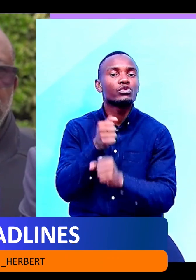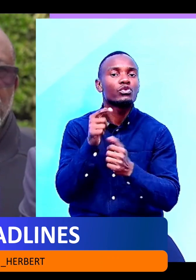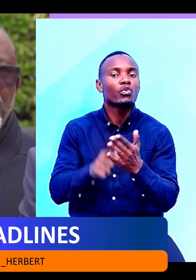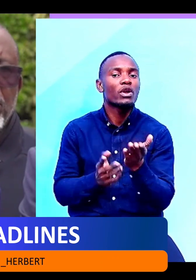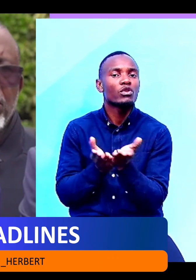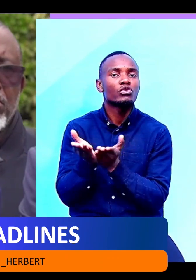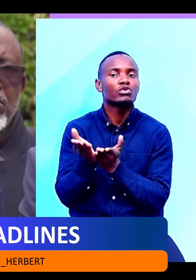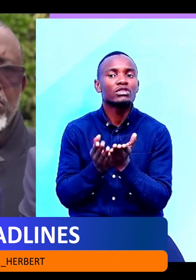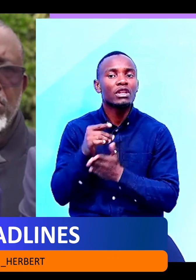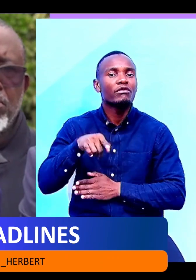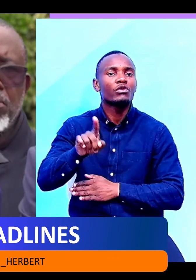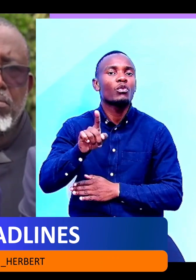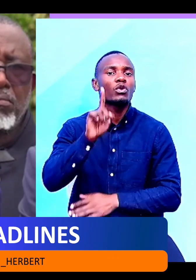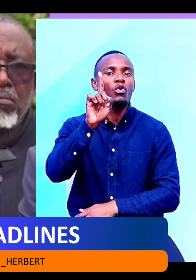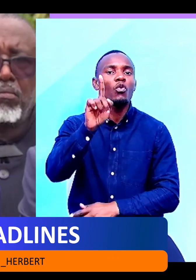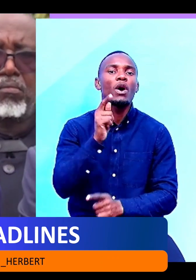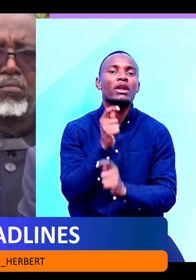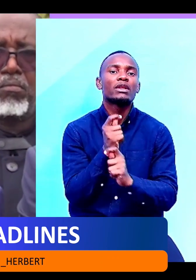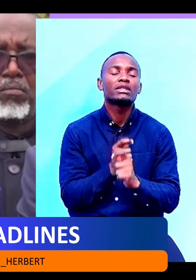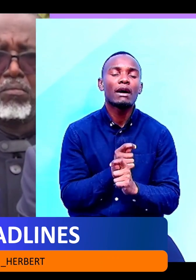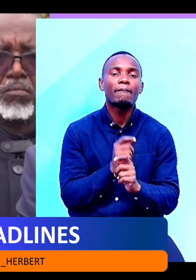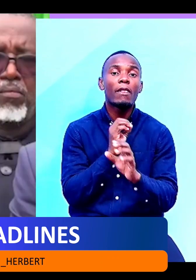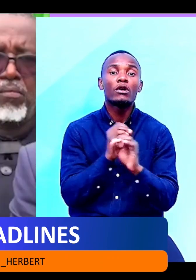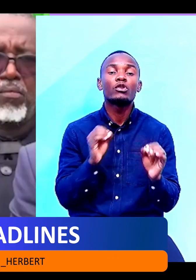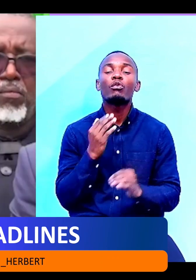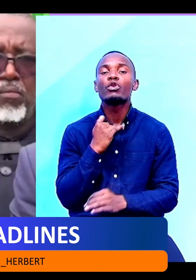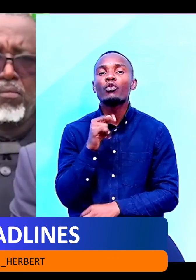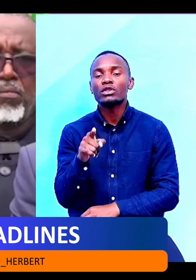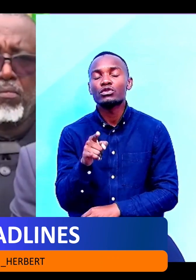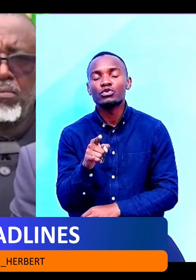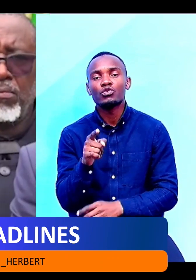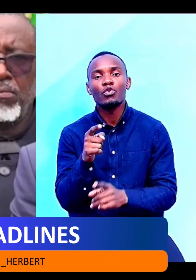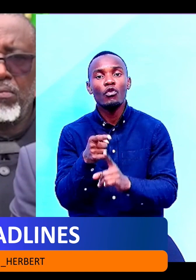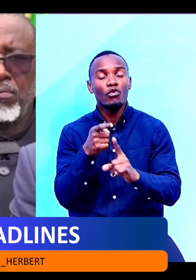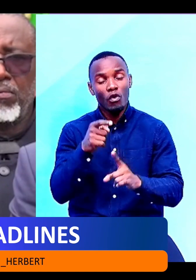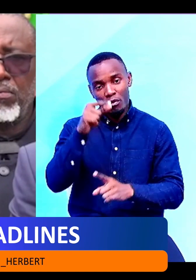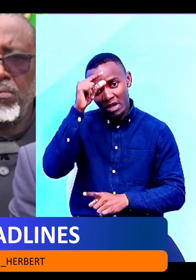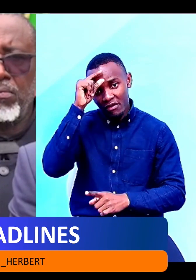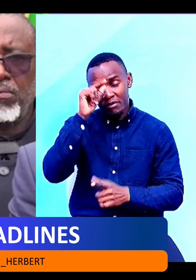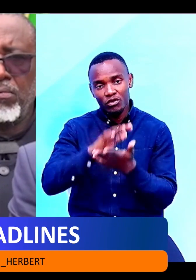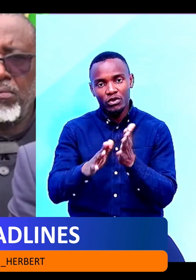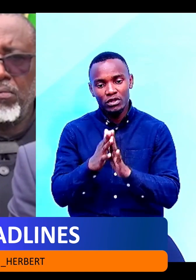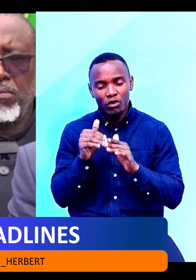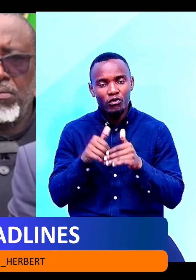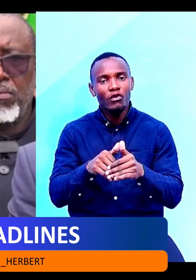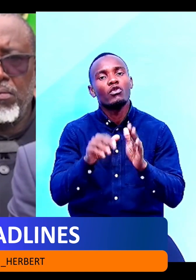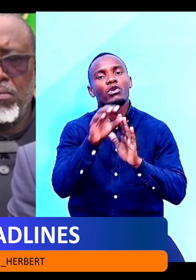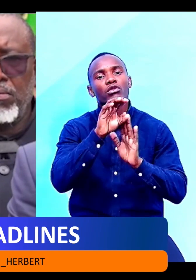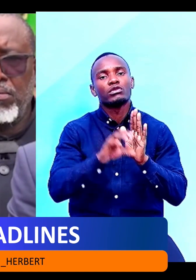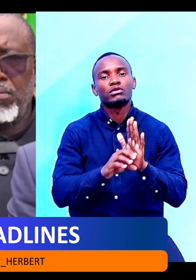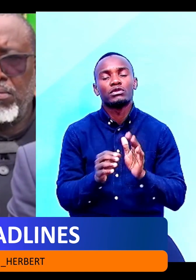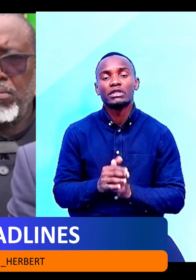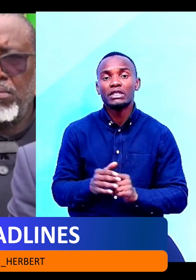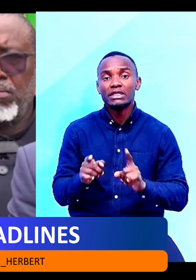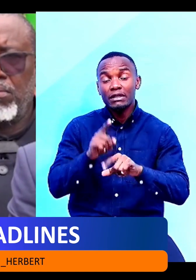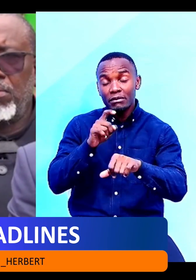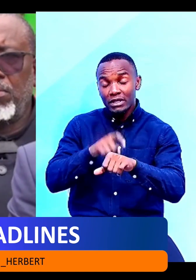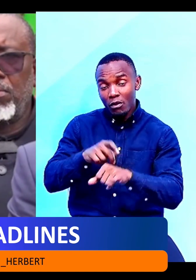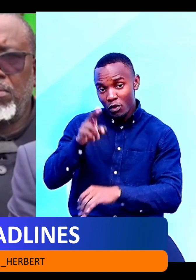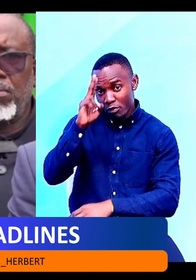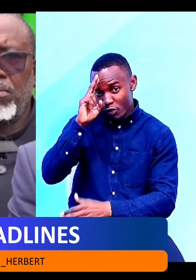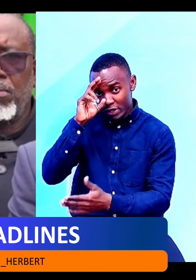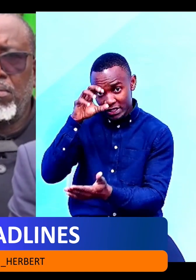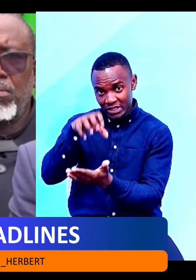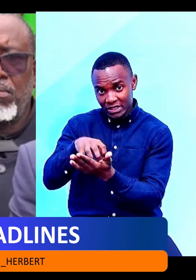wants you out of government unconstitutionally. When a police station in Mawego in Homa Bay County was torched,